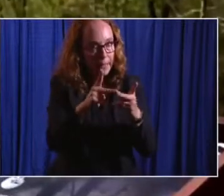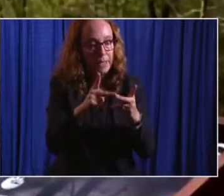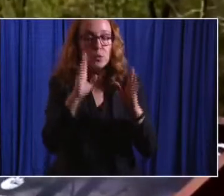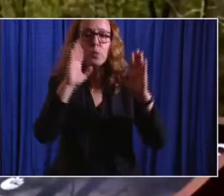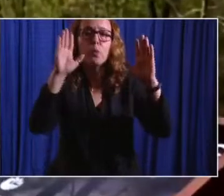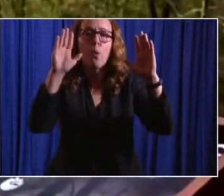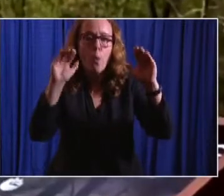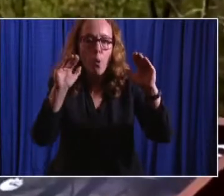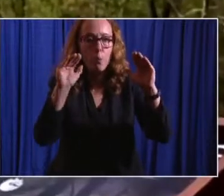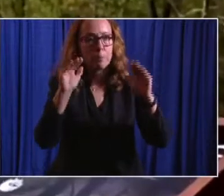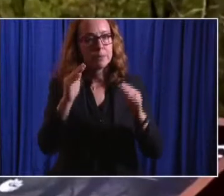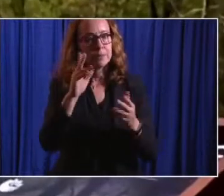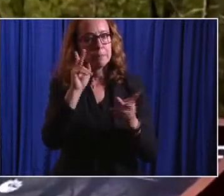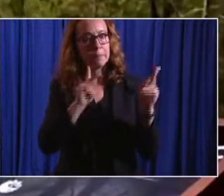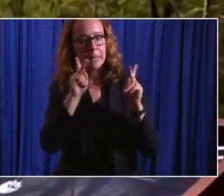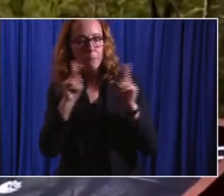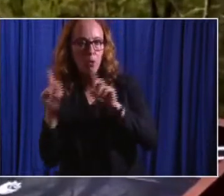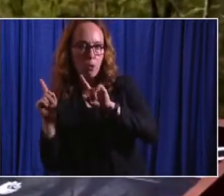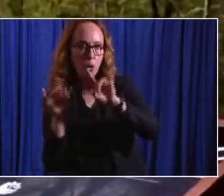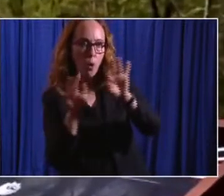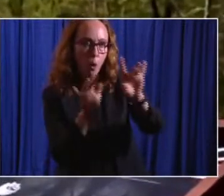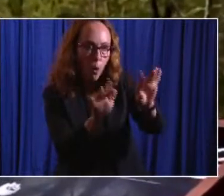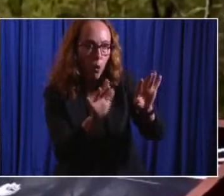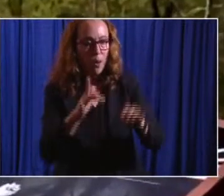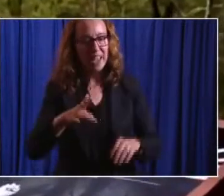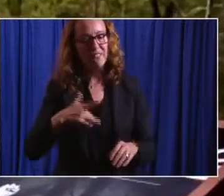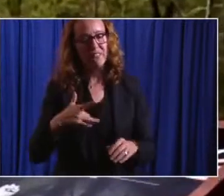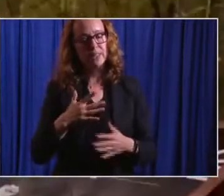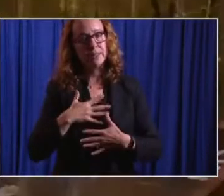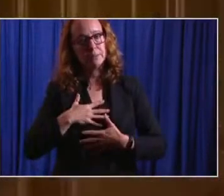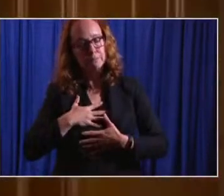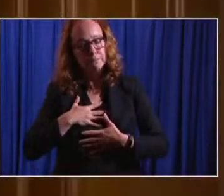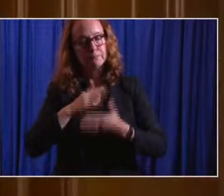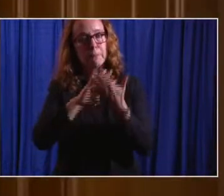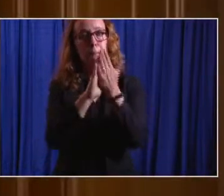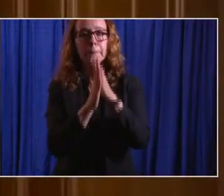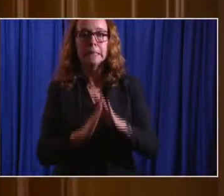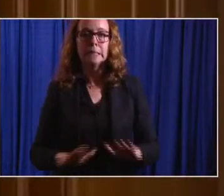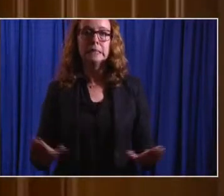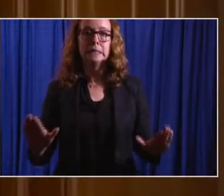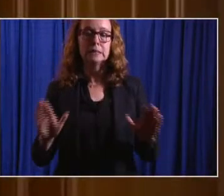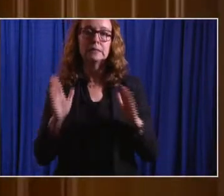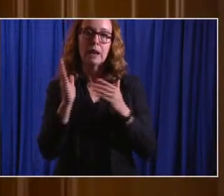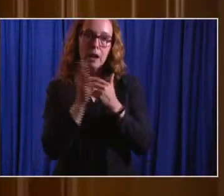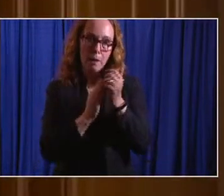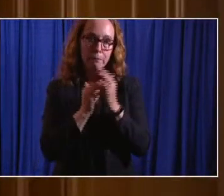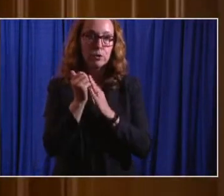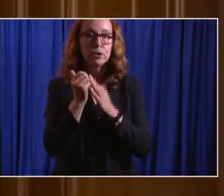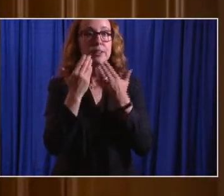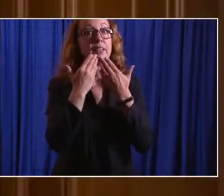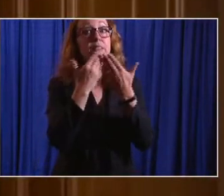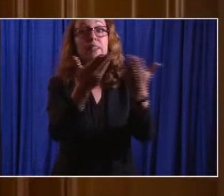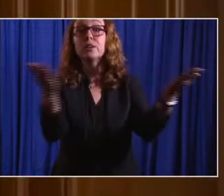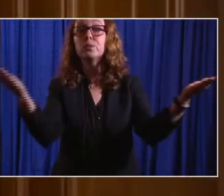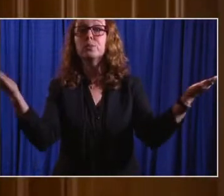Ohioans peace, comfort, and certainly hope. Thank you all very much.